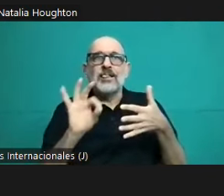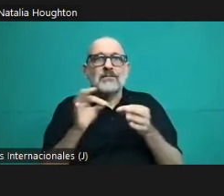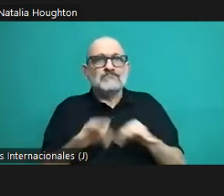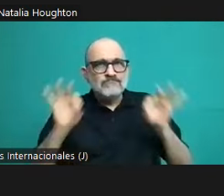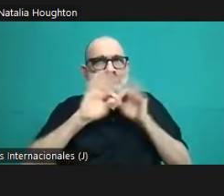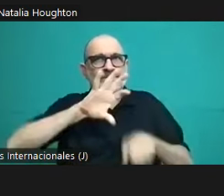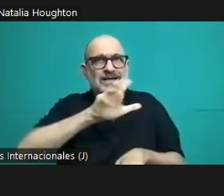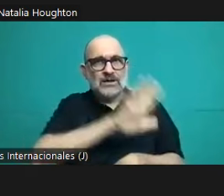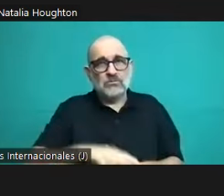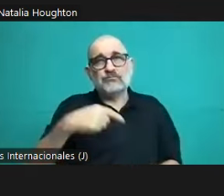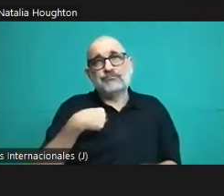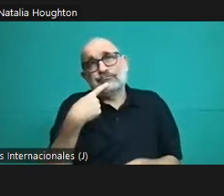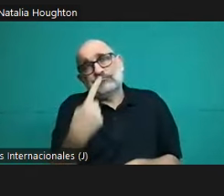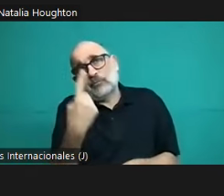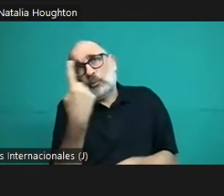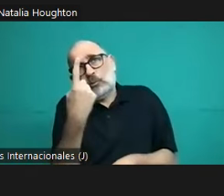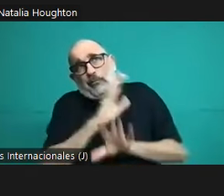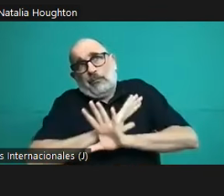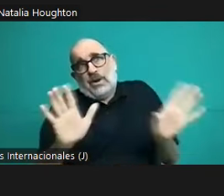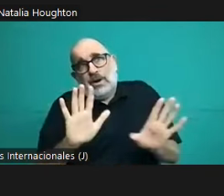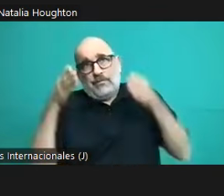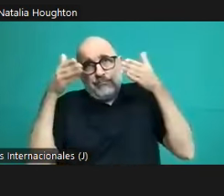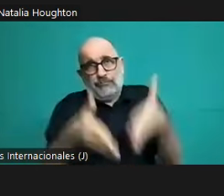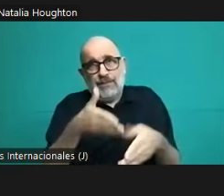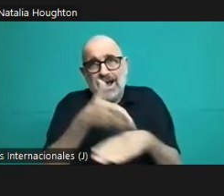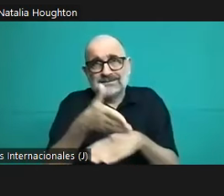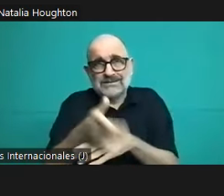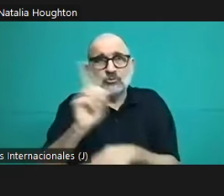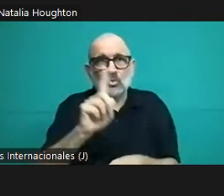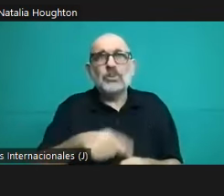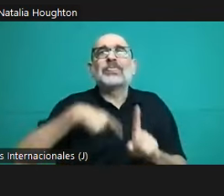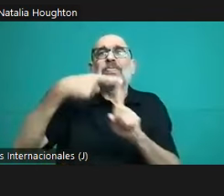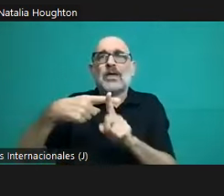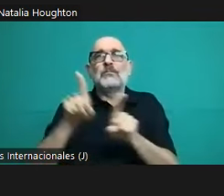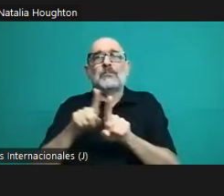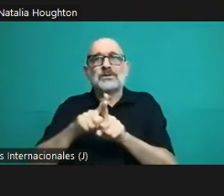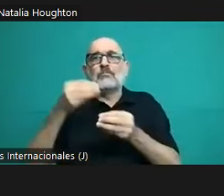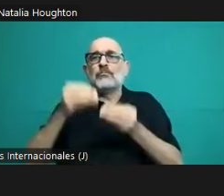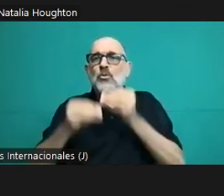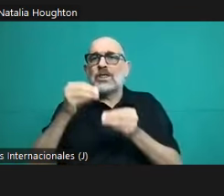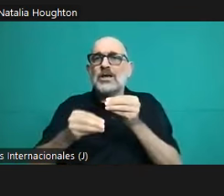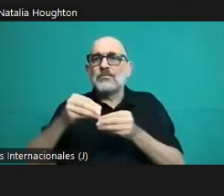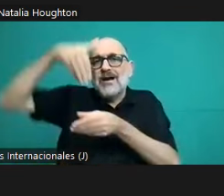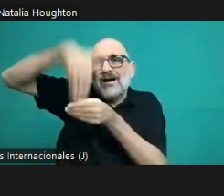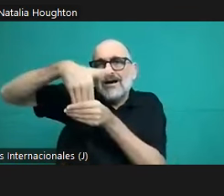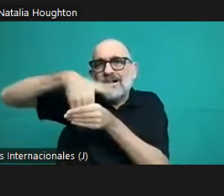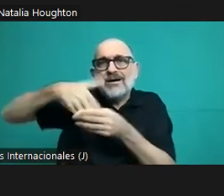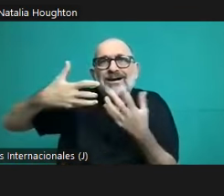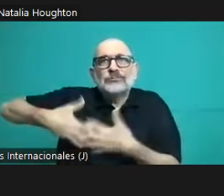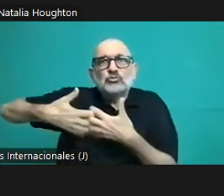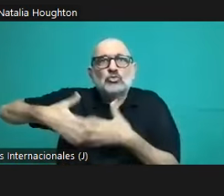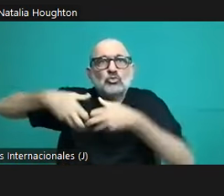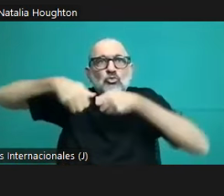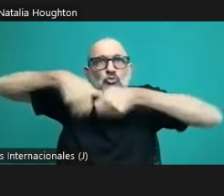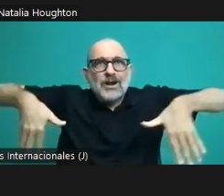relating to the access barriers, but also about structural problems that countries in the